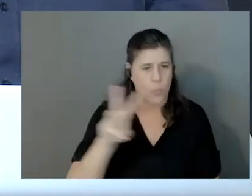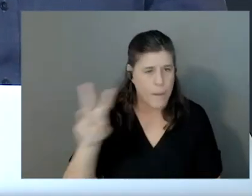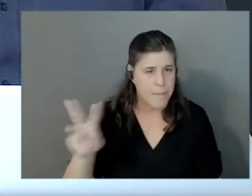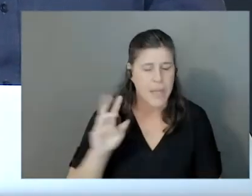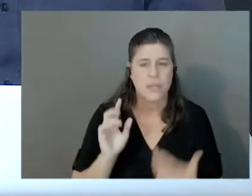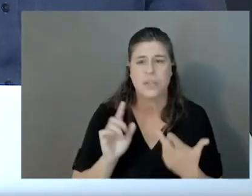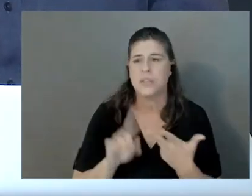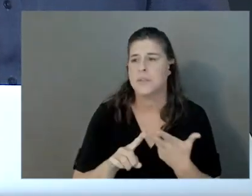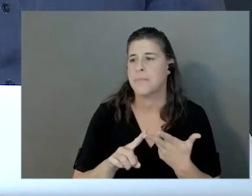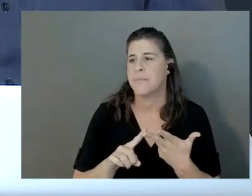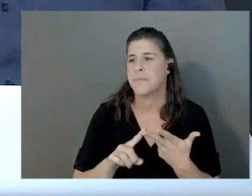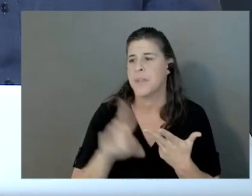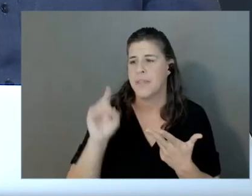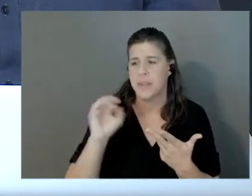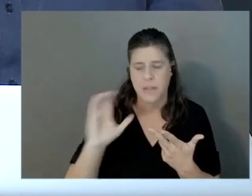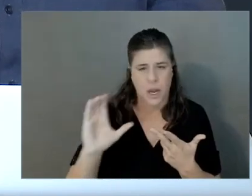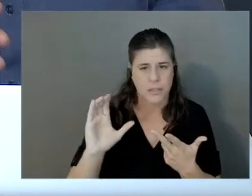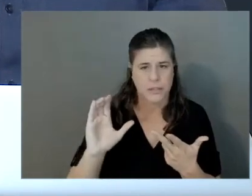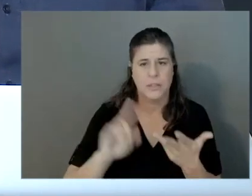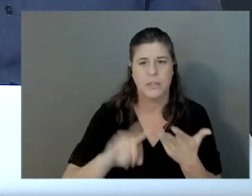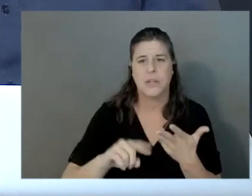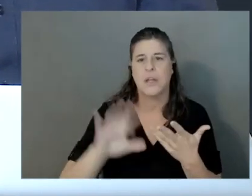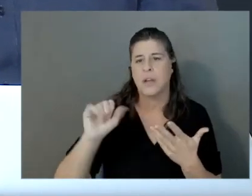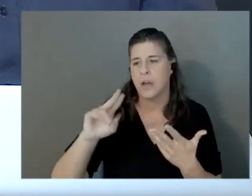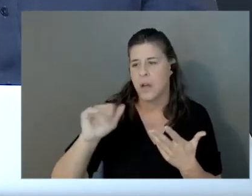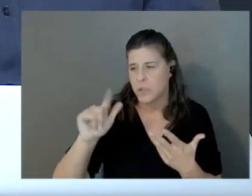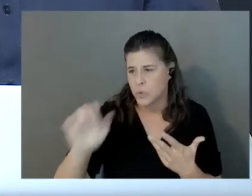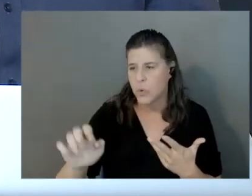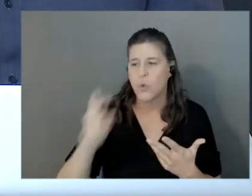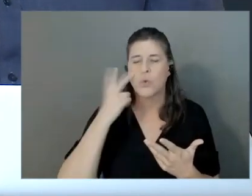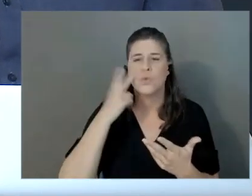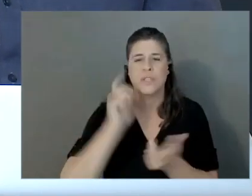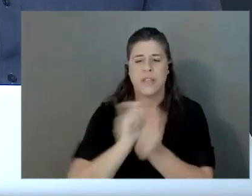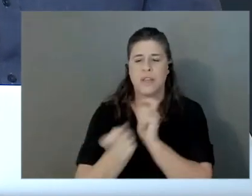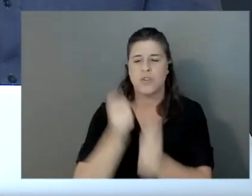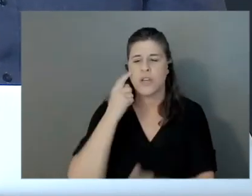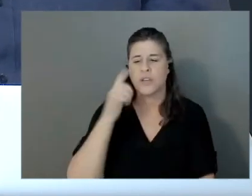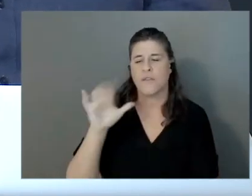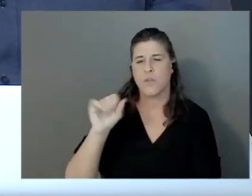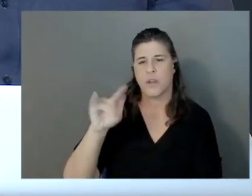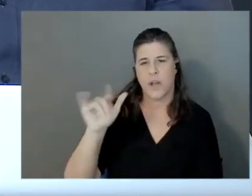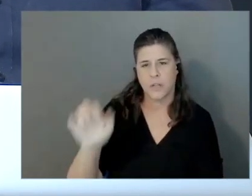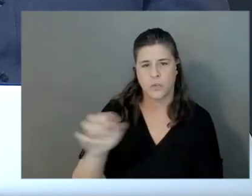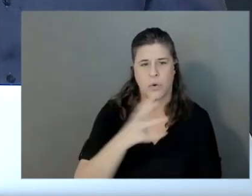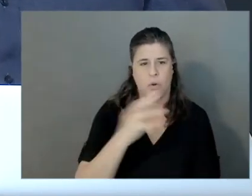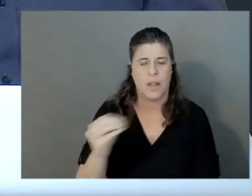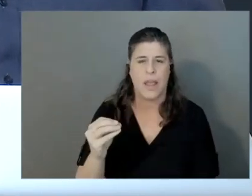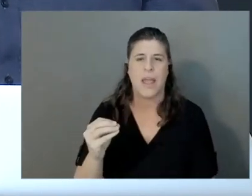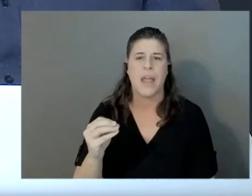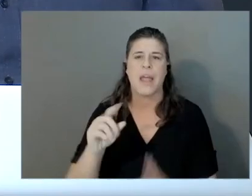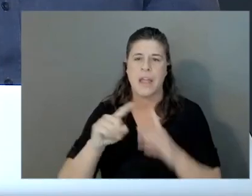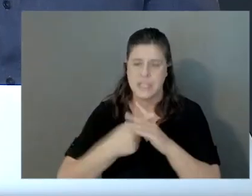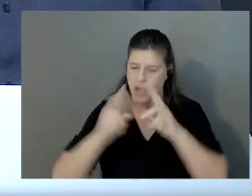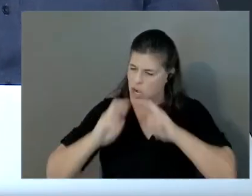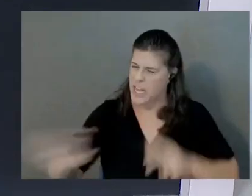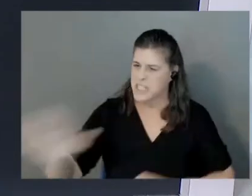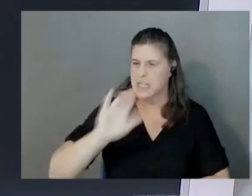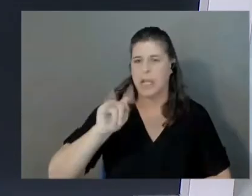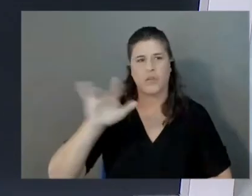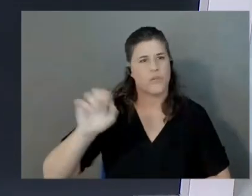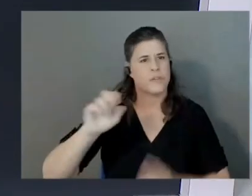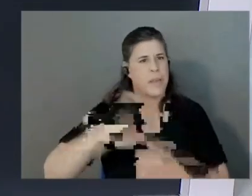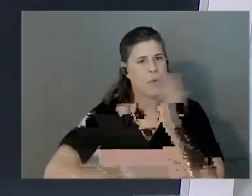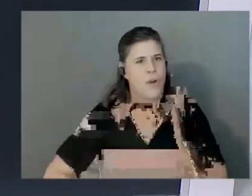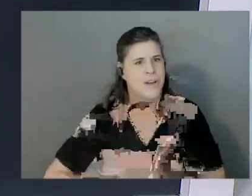check the documentation, check the console to see the changes in the console. Okay. And start analyzing your table cost. Sounds good.